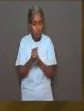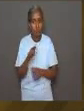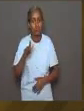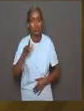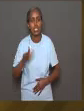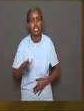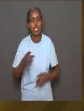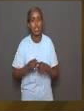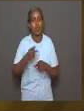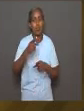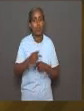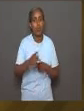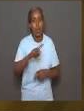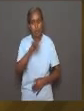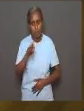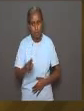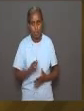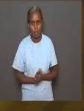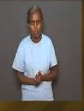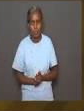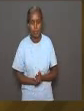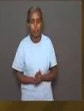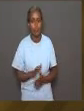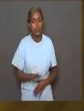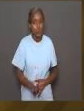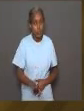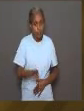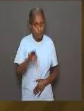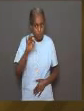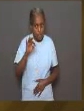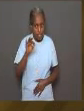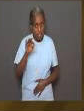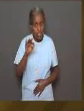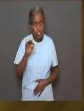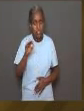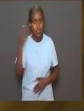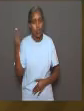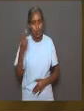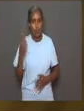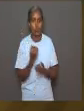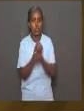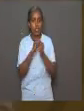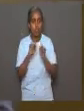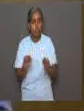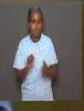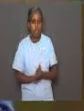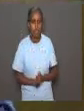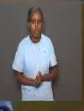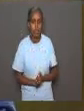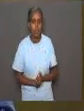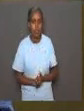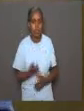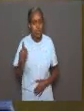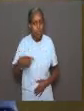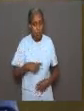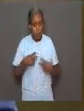linear programming problems to find optimal solutions.